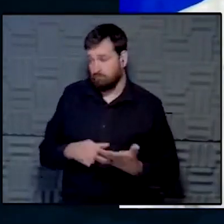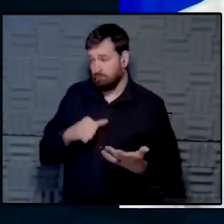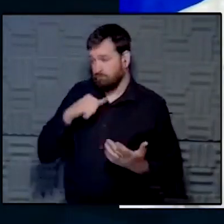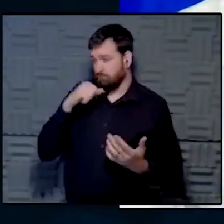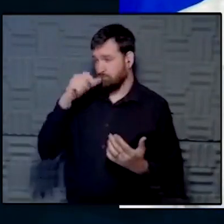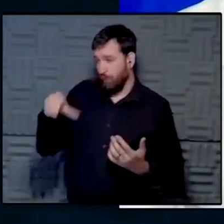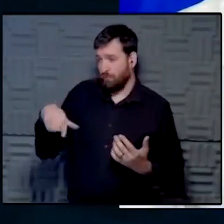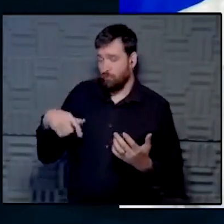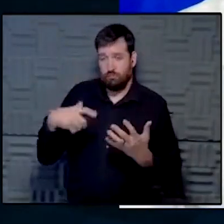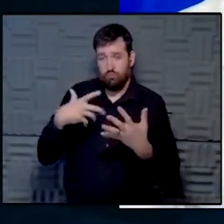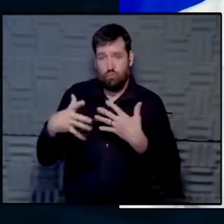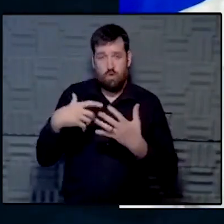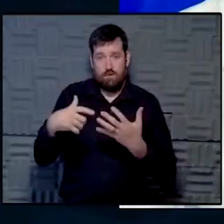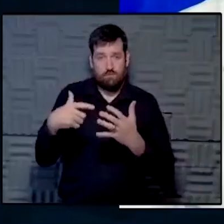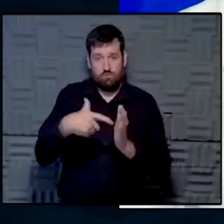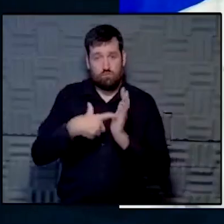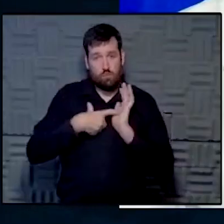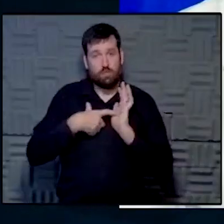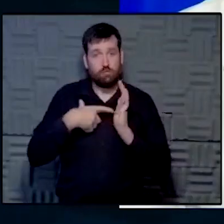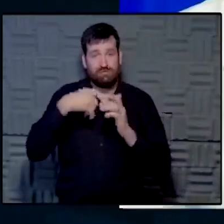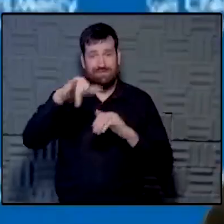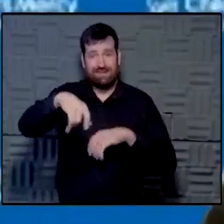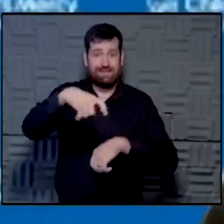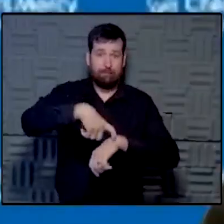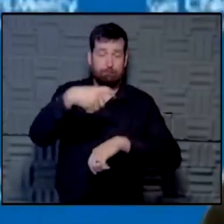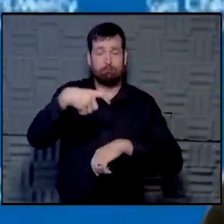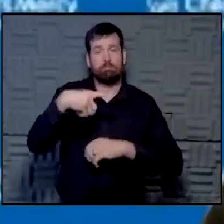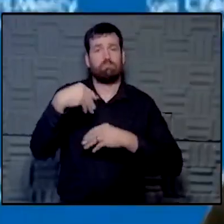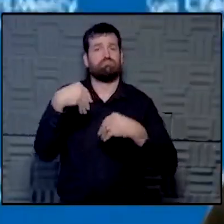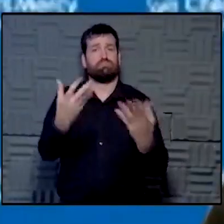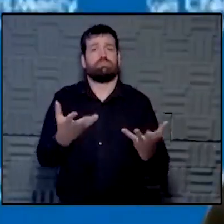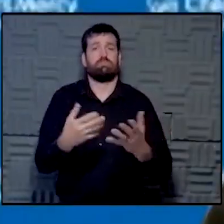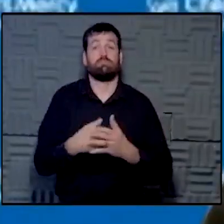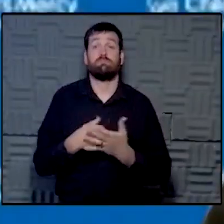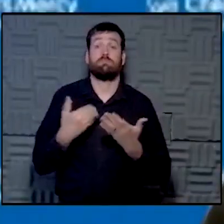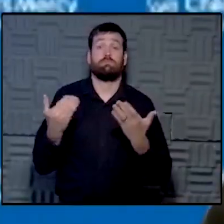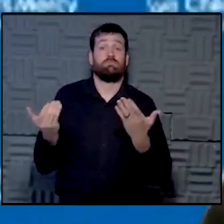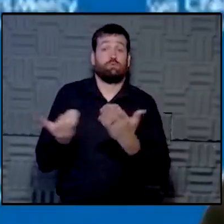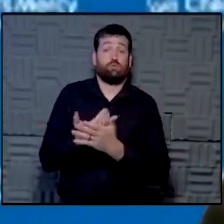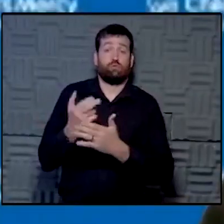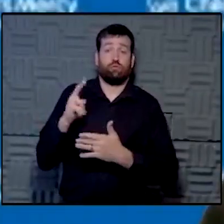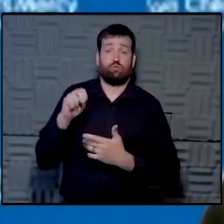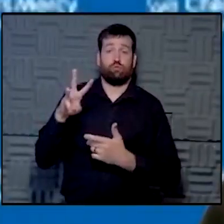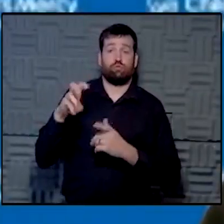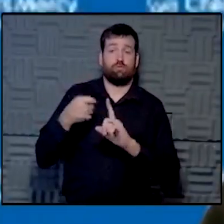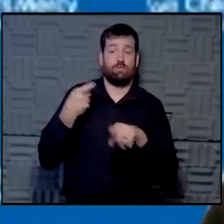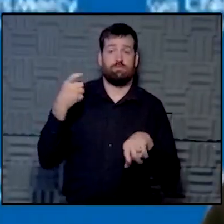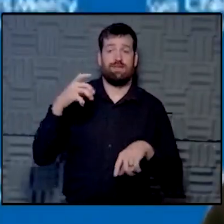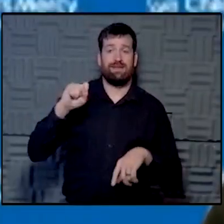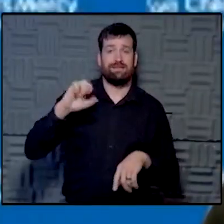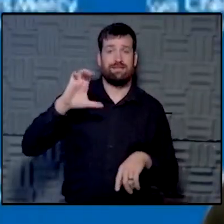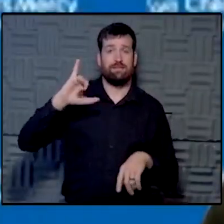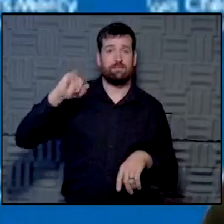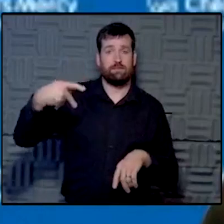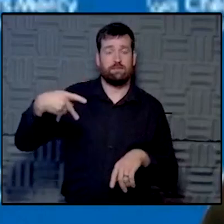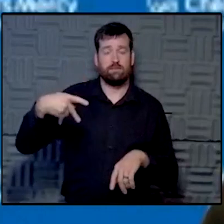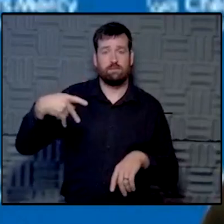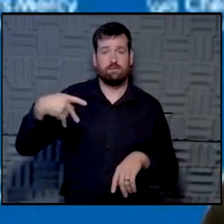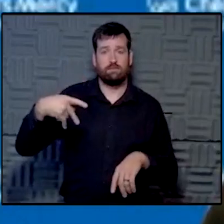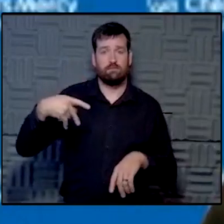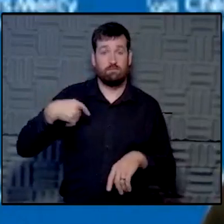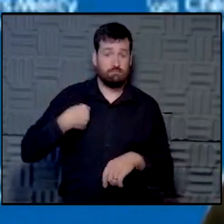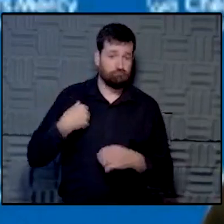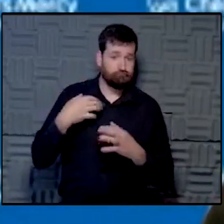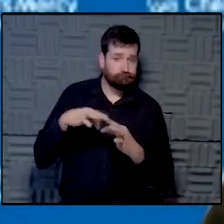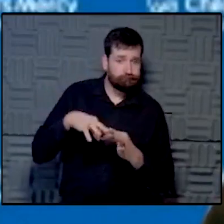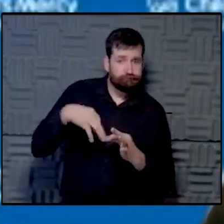just give whatever vaccine is due at the moment that it's due. So one of the news that came out of the ACIP yesterday is that you don't have to wait